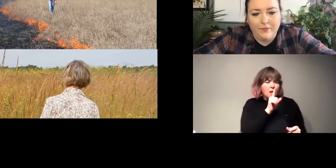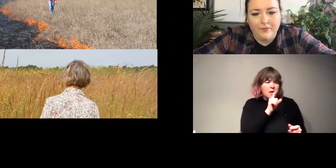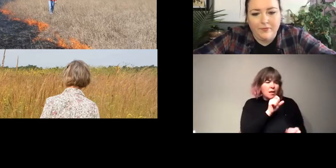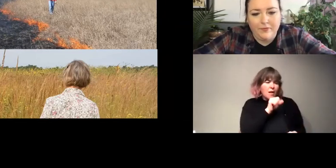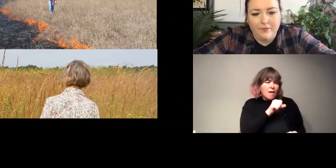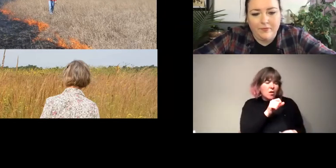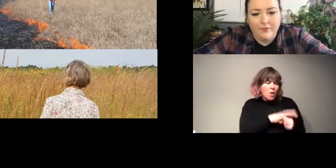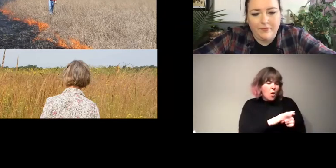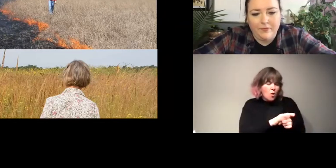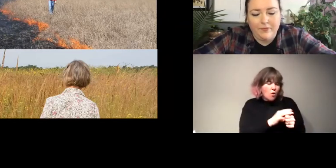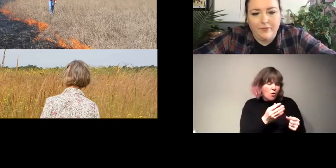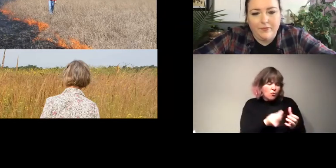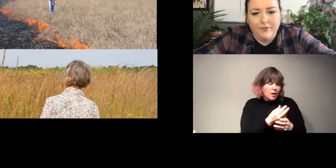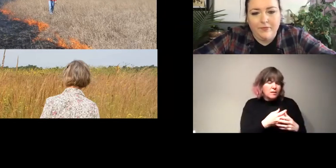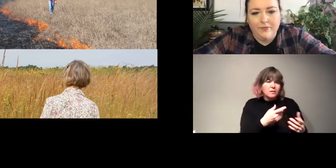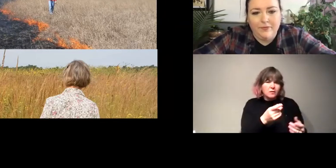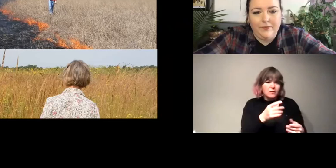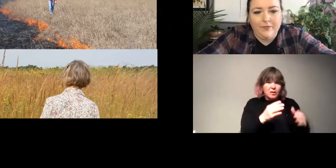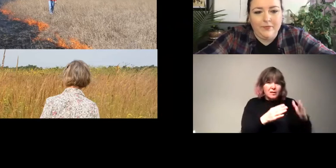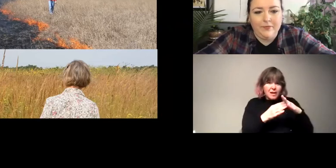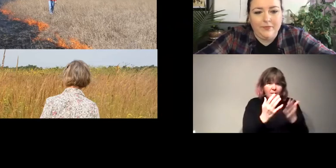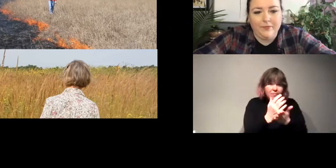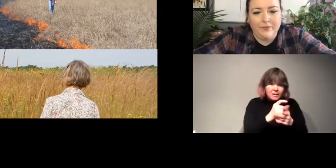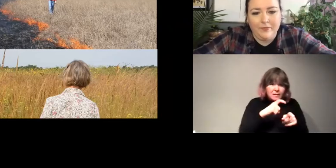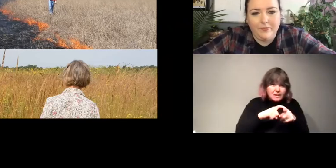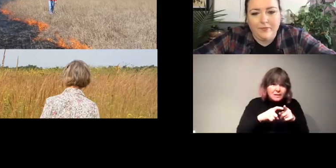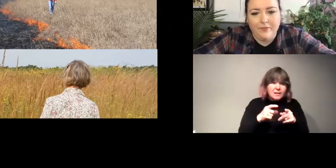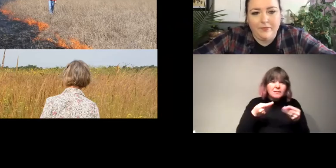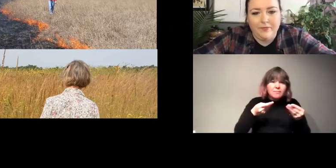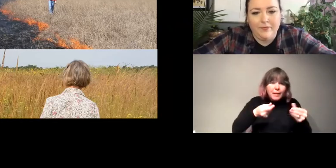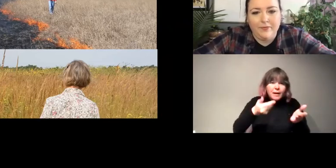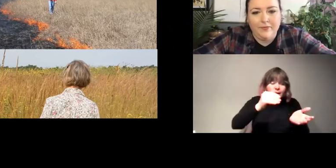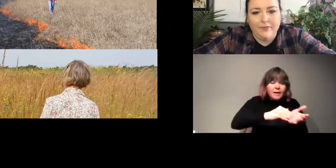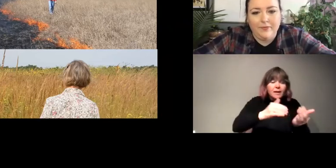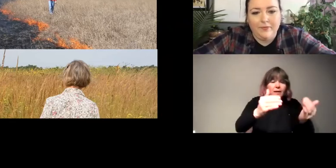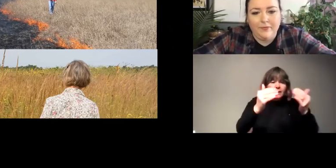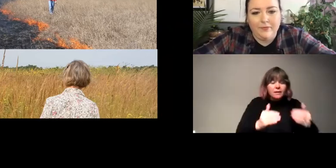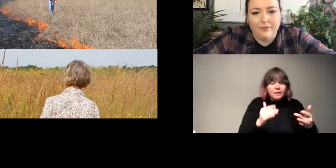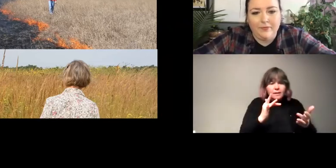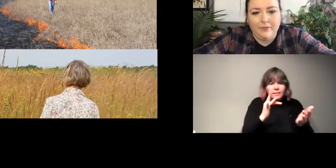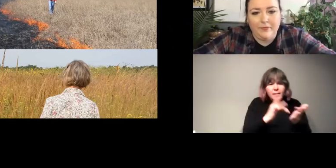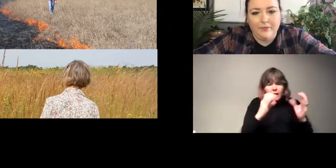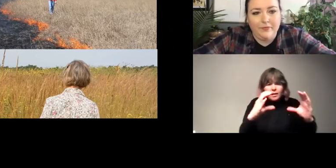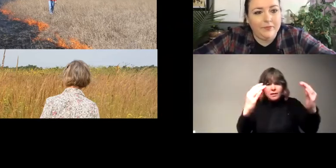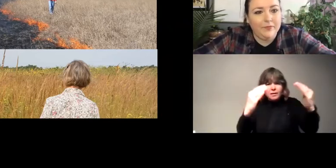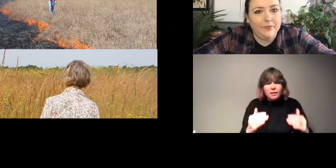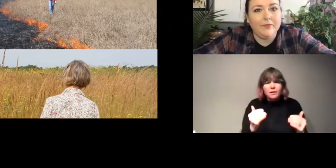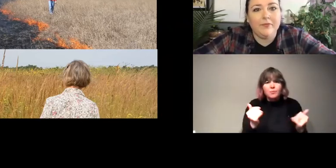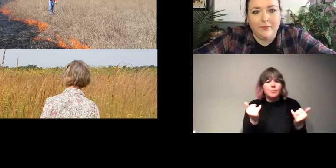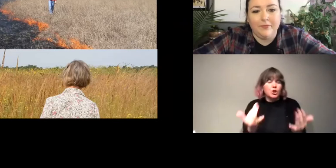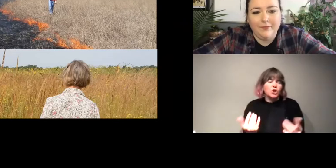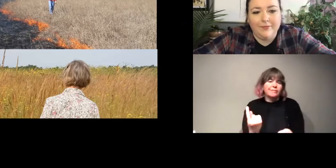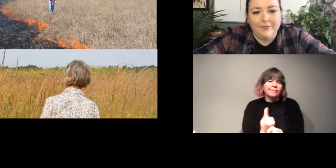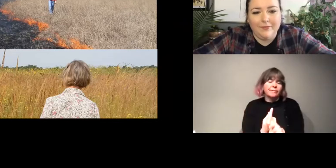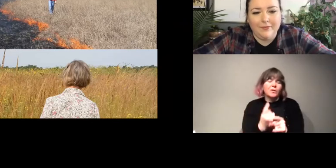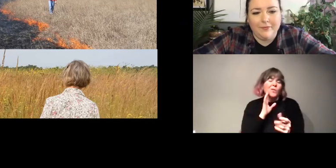they help, like these people in the top picture, they're collecting seeds for replanting. In the middle picture is the classic prairie burn, which we'll get